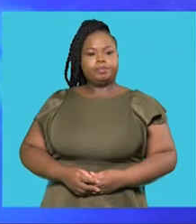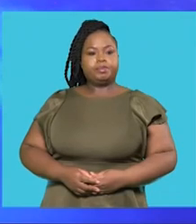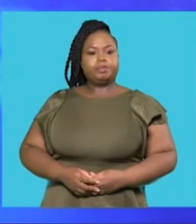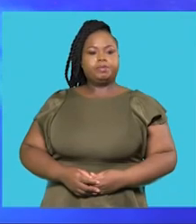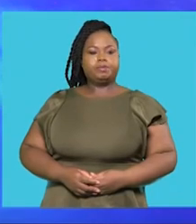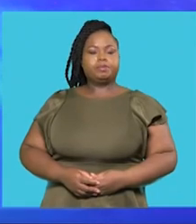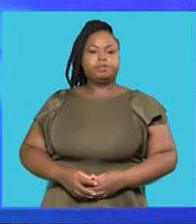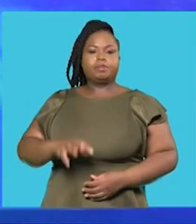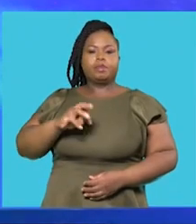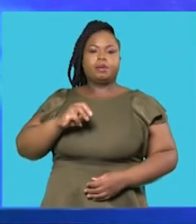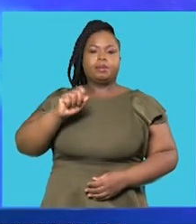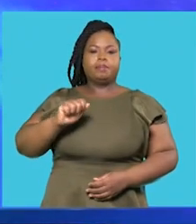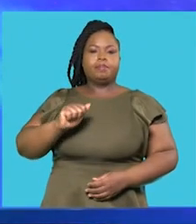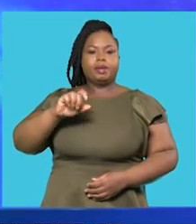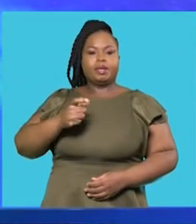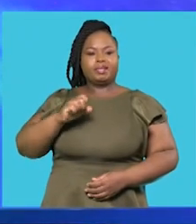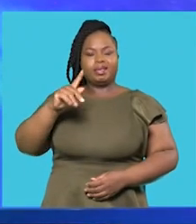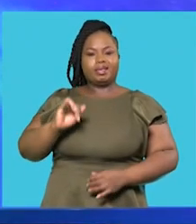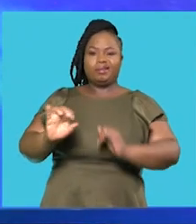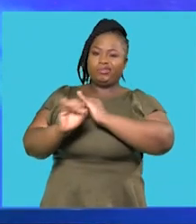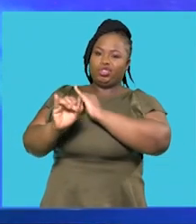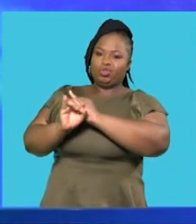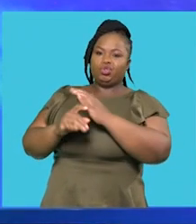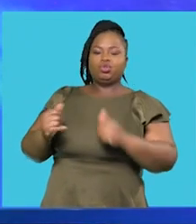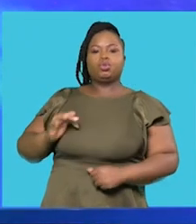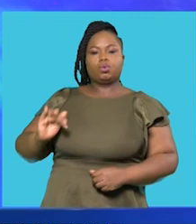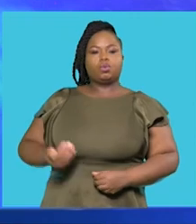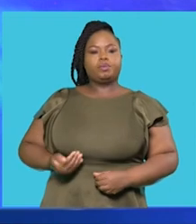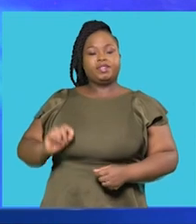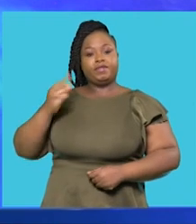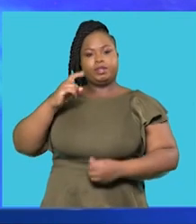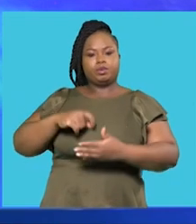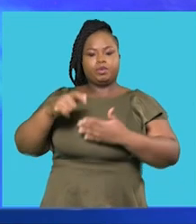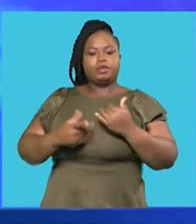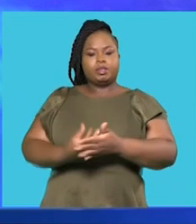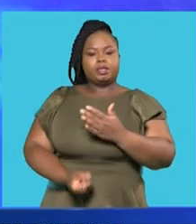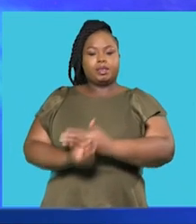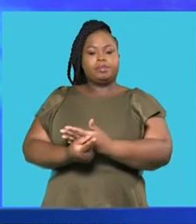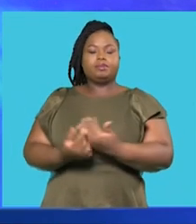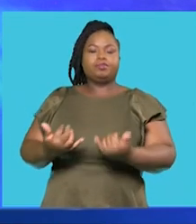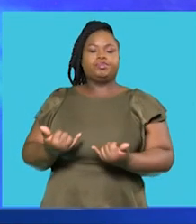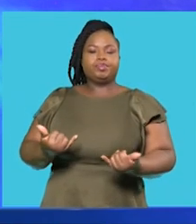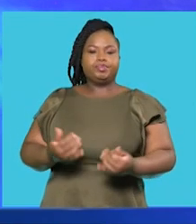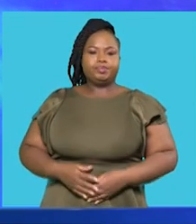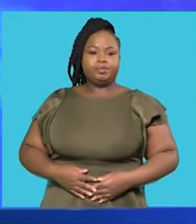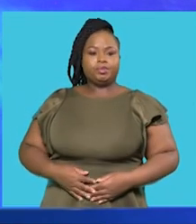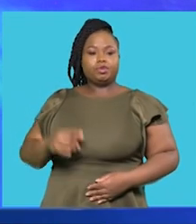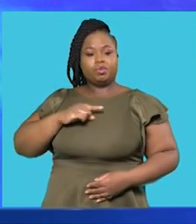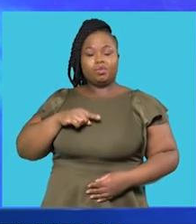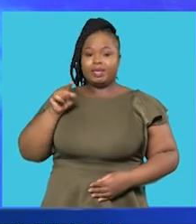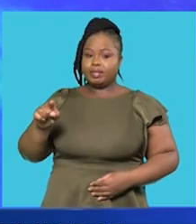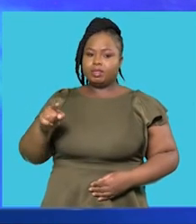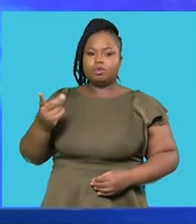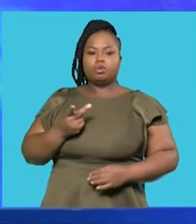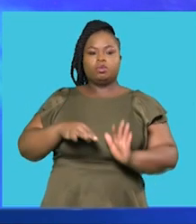Setsi sa Charlotte Mannya-Maxeke Institute se thakgotse setsi sa yona sa qala tikolohong ya Kliptown pejana ka jeno. Setsi sena se